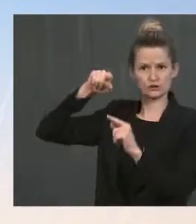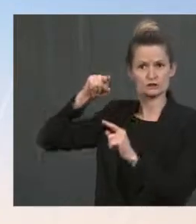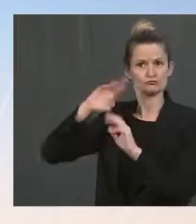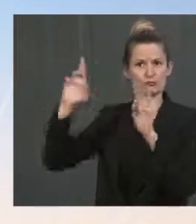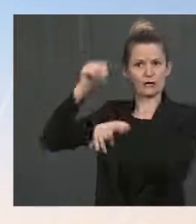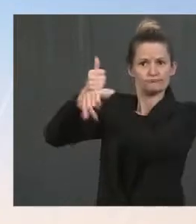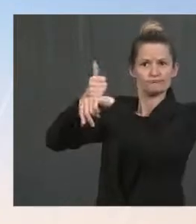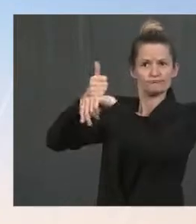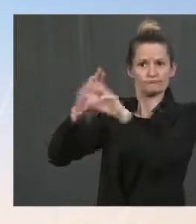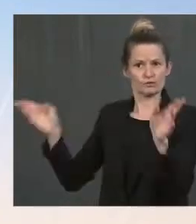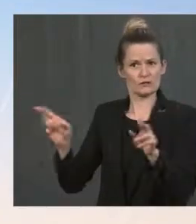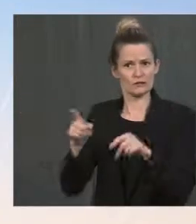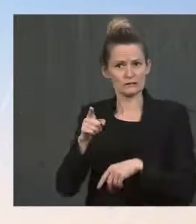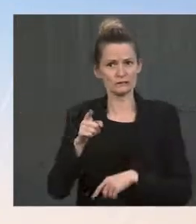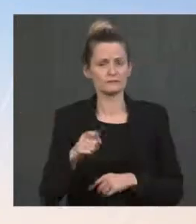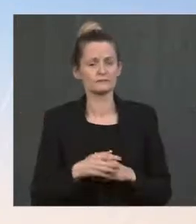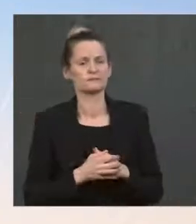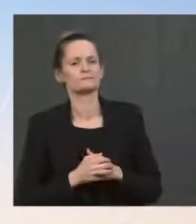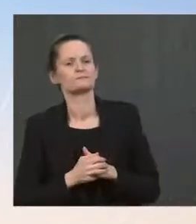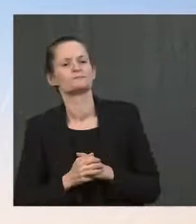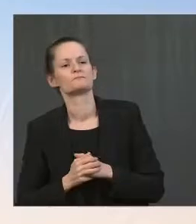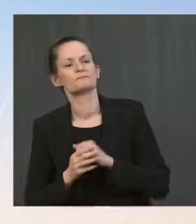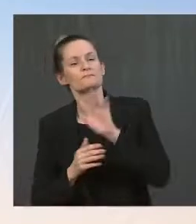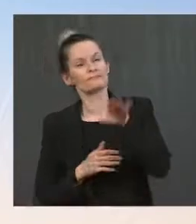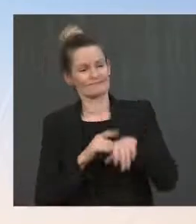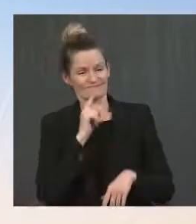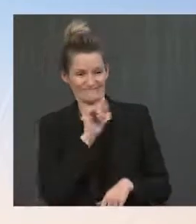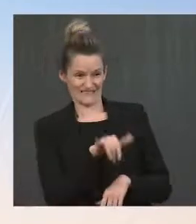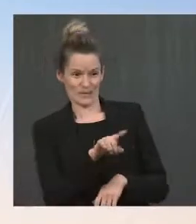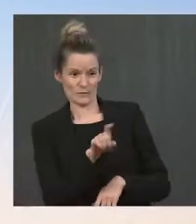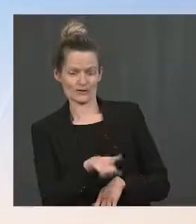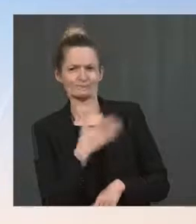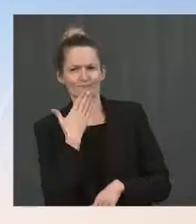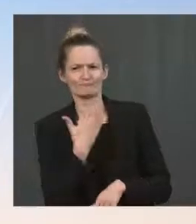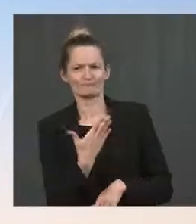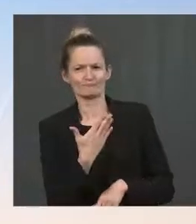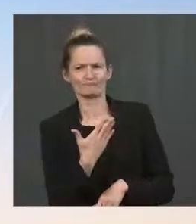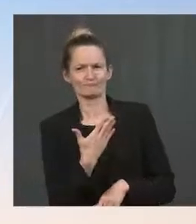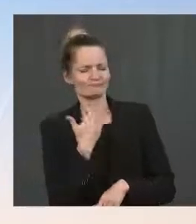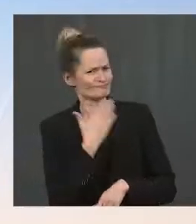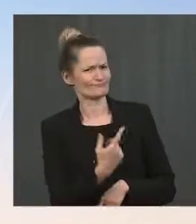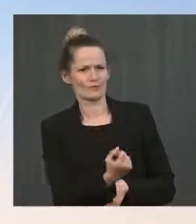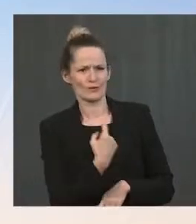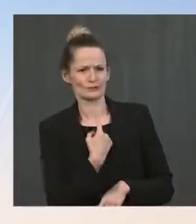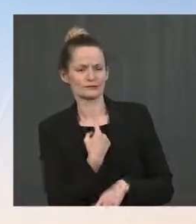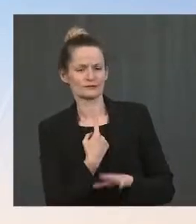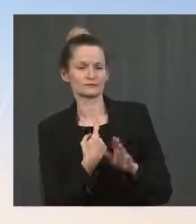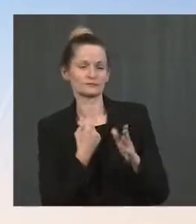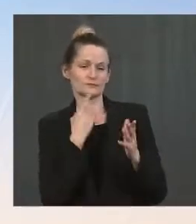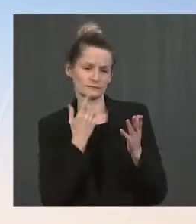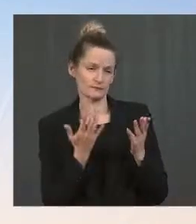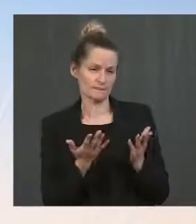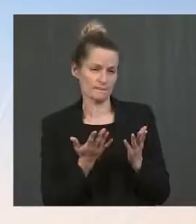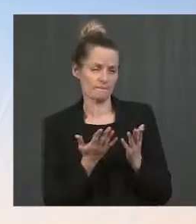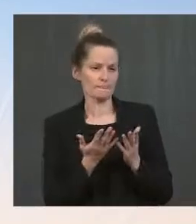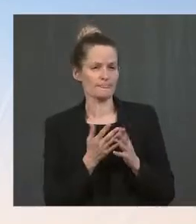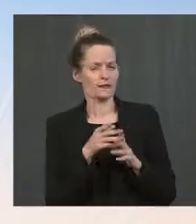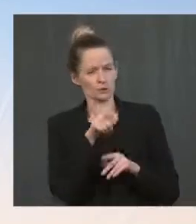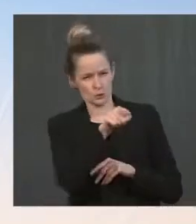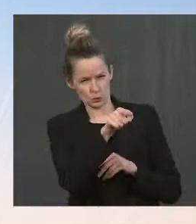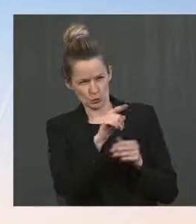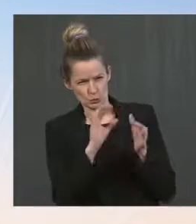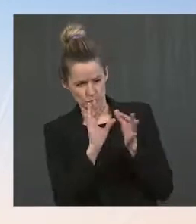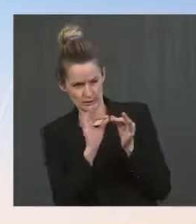it's a good question. And I think it's also one in which, you know, the private forecaster that you mentioned downgraded